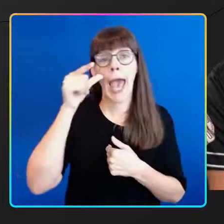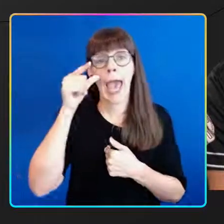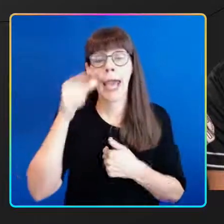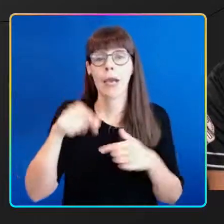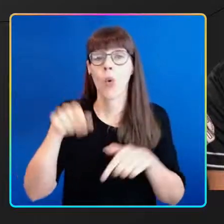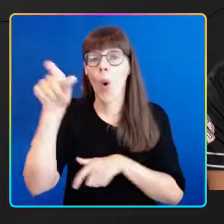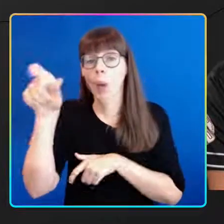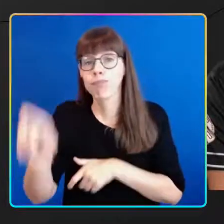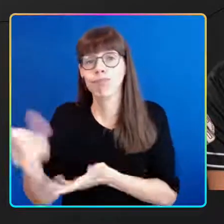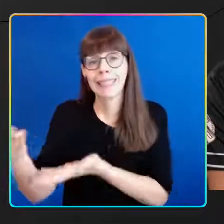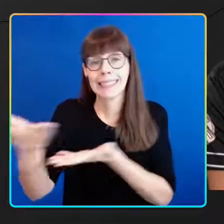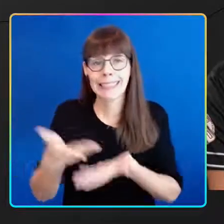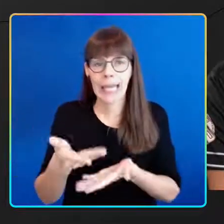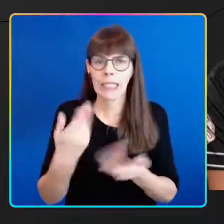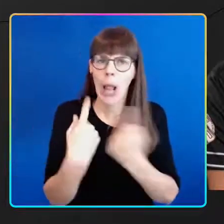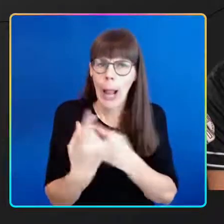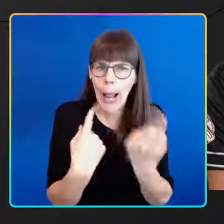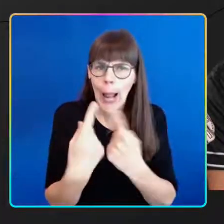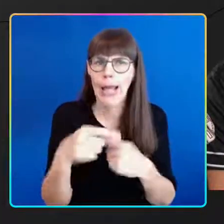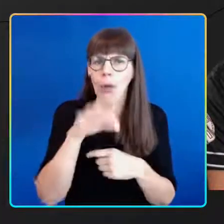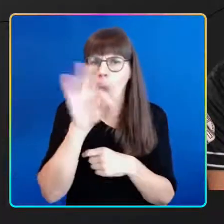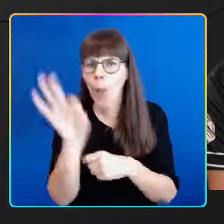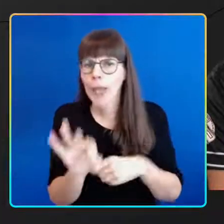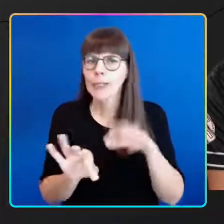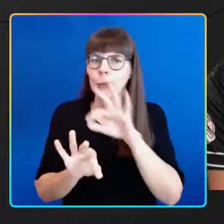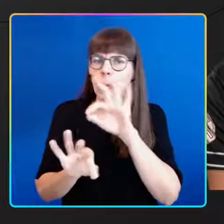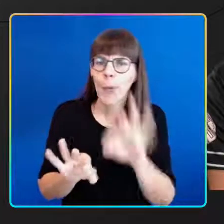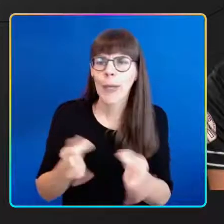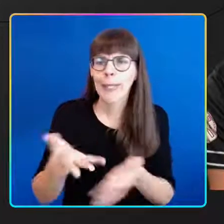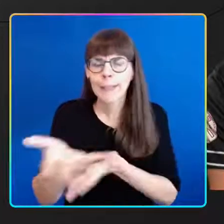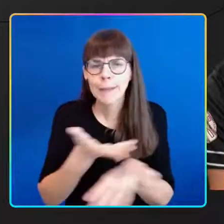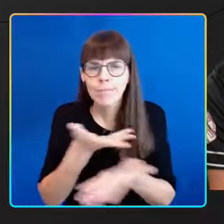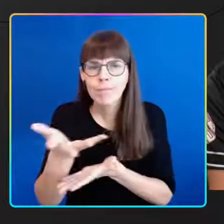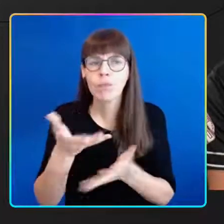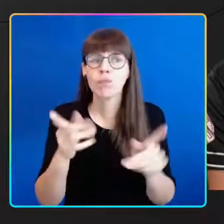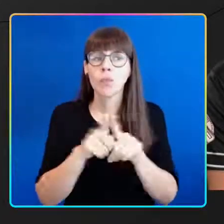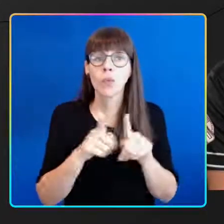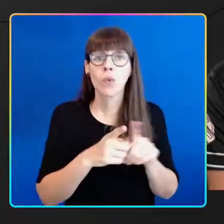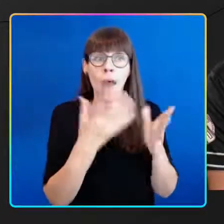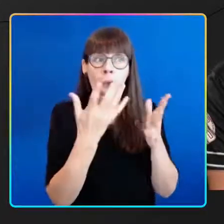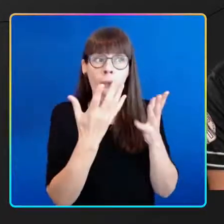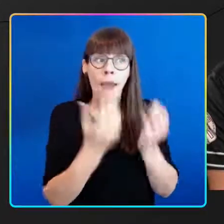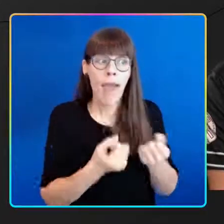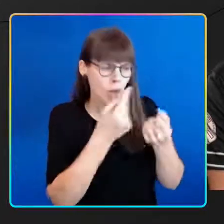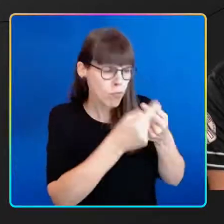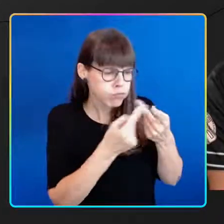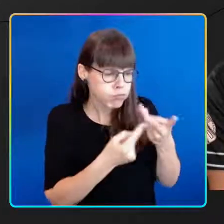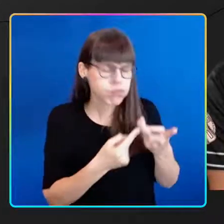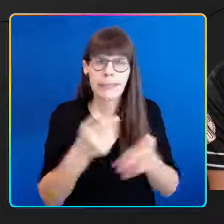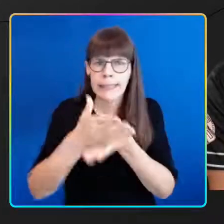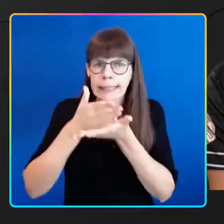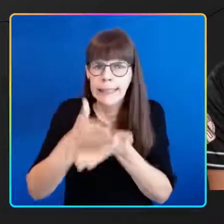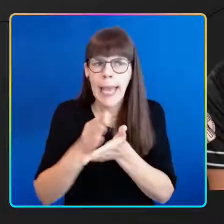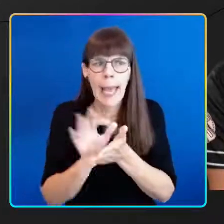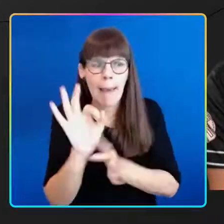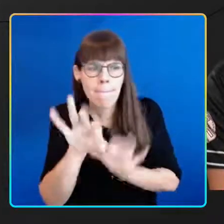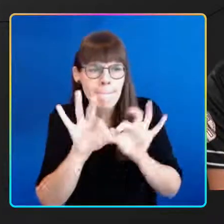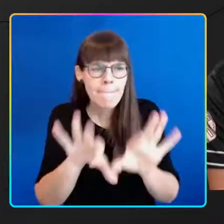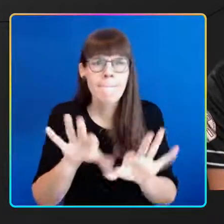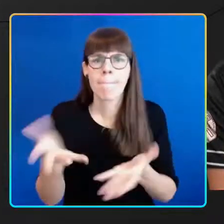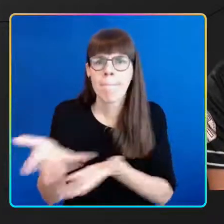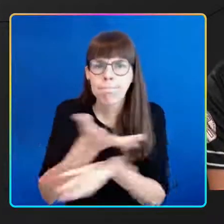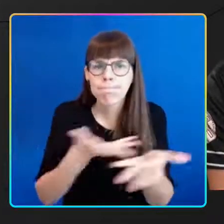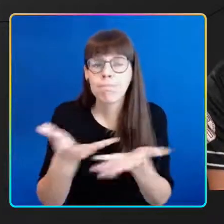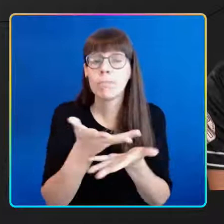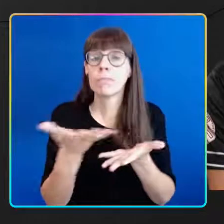speaker and ask lots of questions. We share great resources and we really build that community feeling. So if you want to take